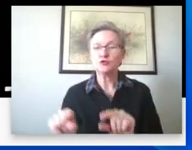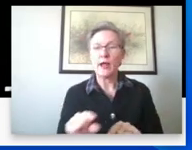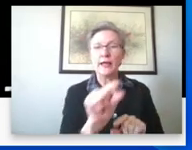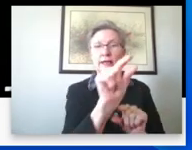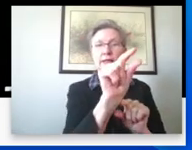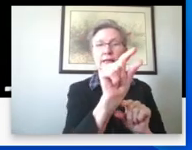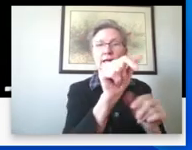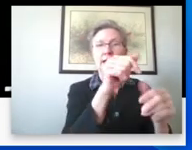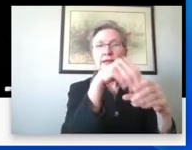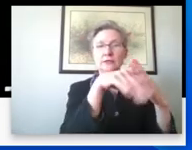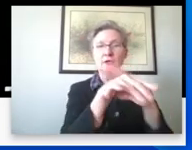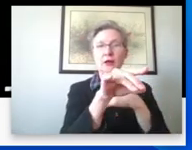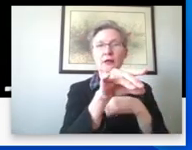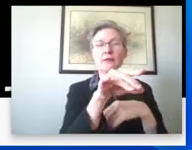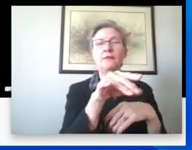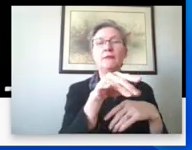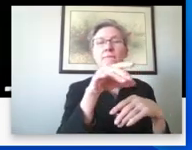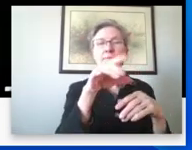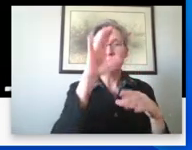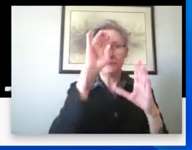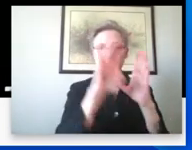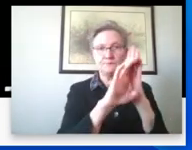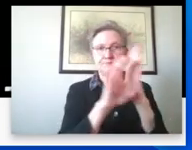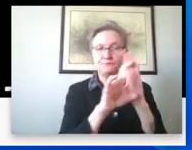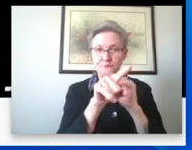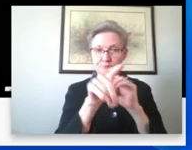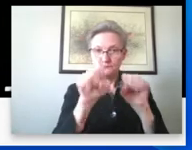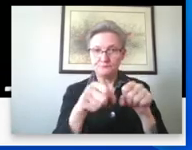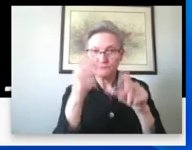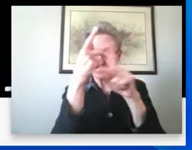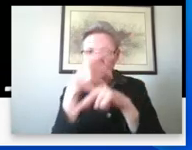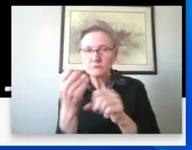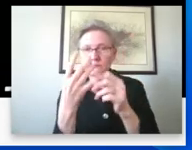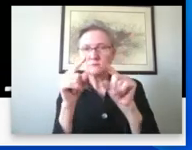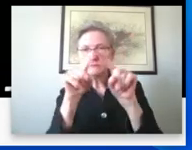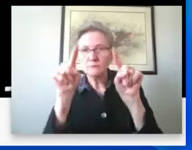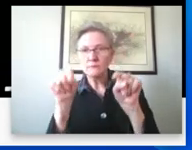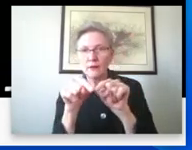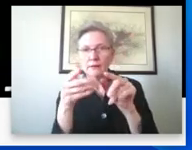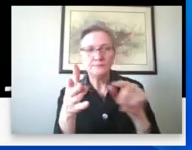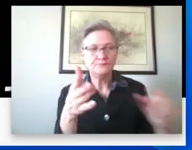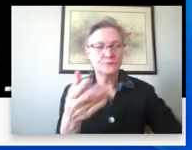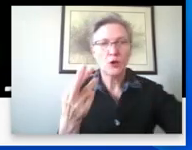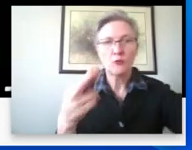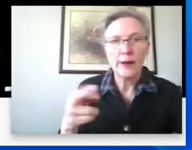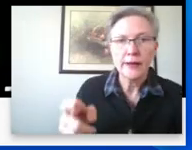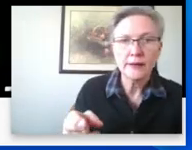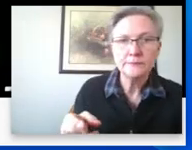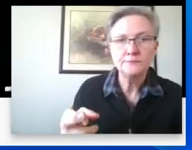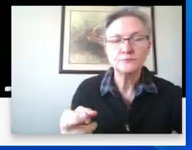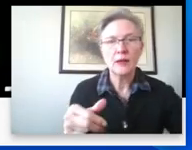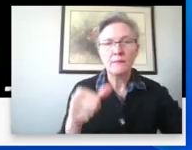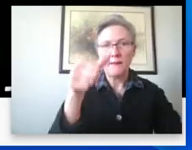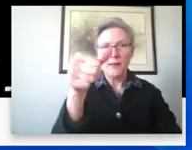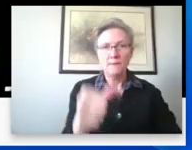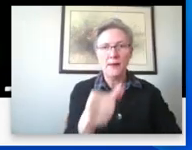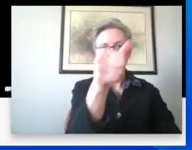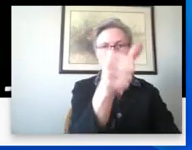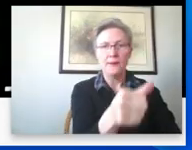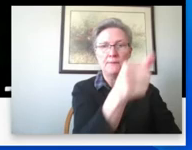can figure out how many squares are there, okay? So I'm going to do this. Ready? First I'm going to fill up my